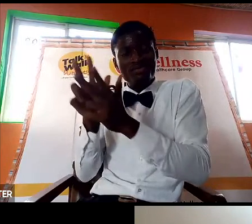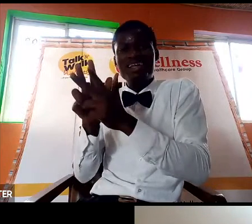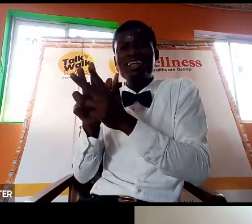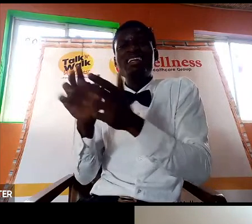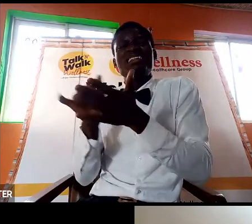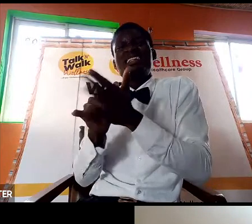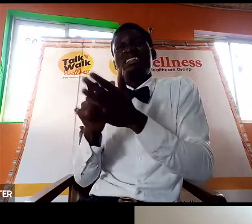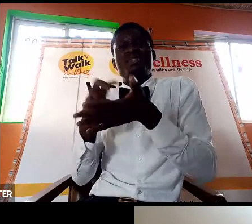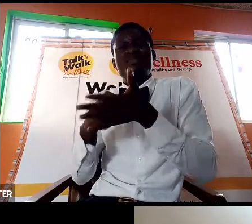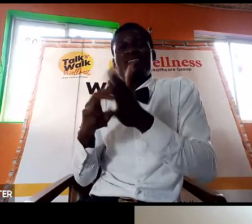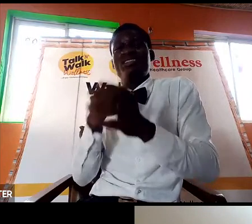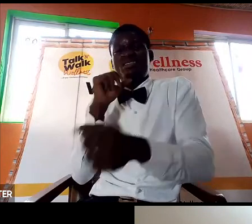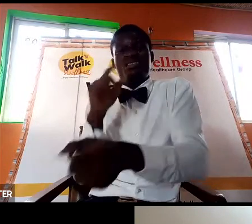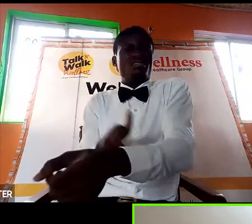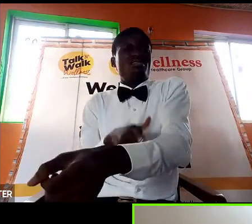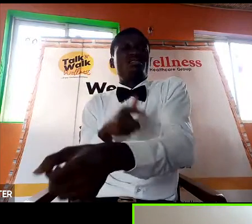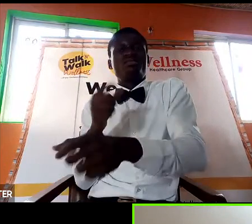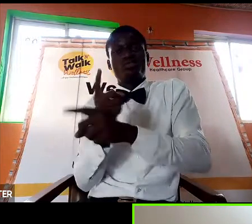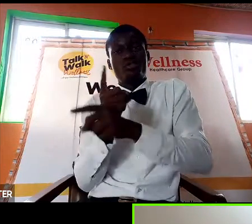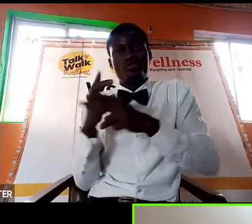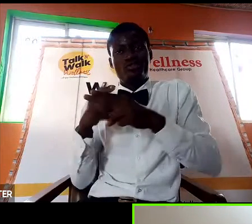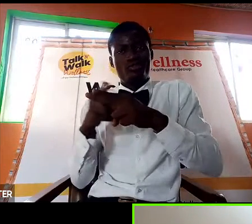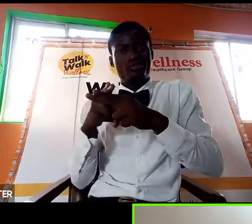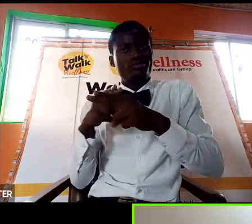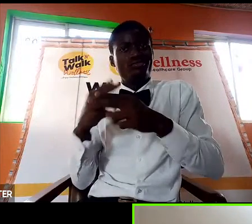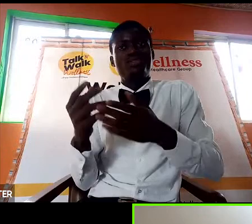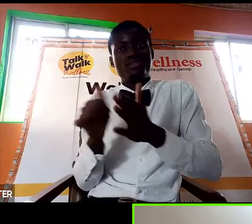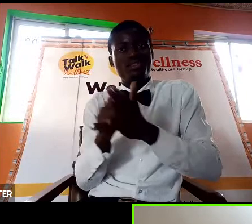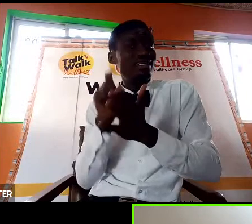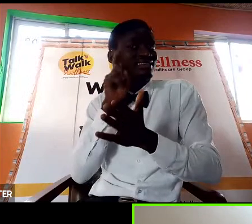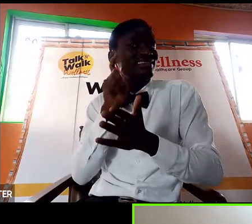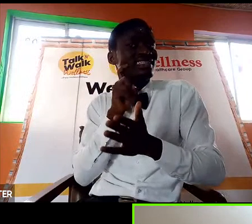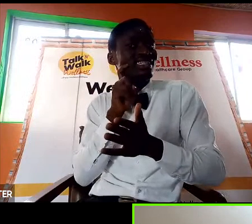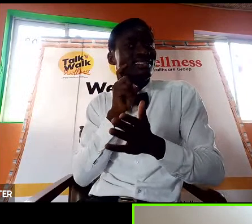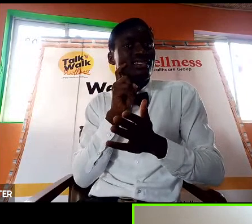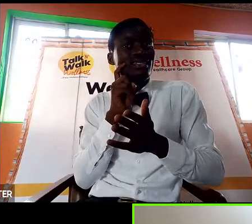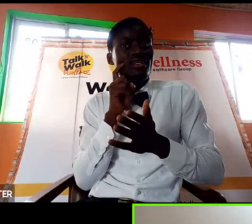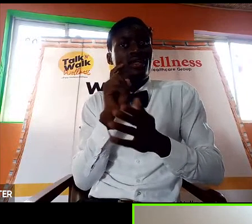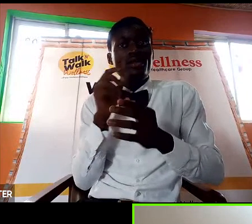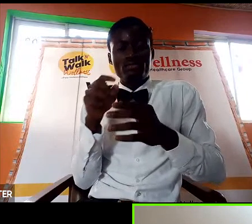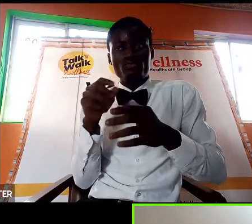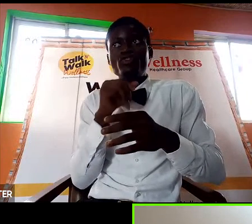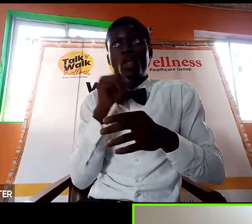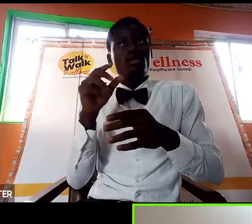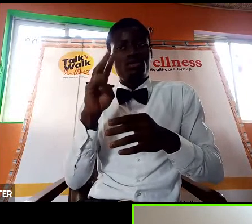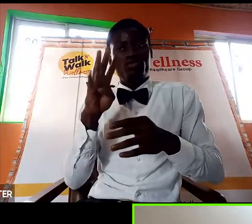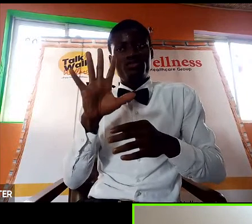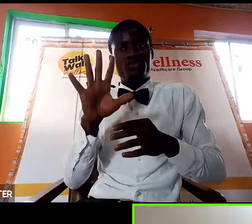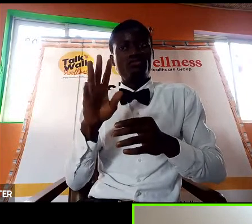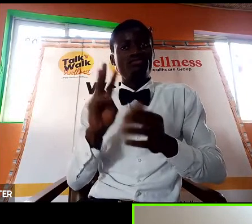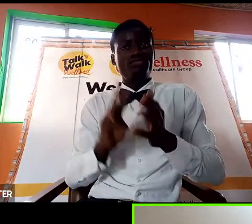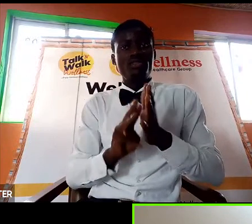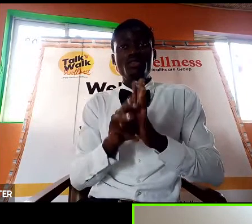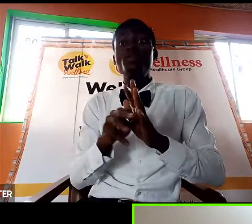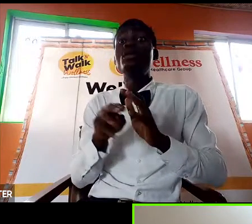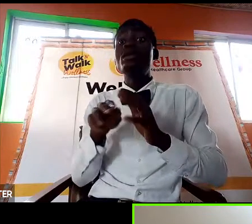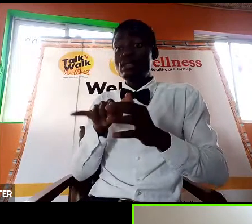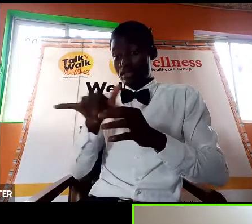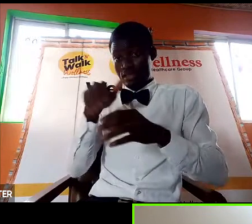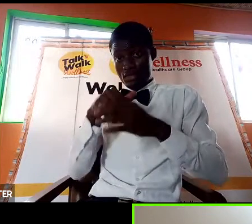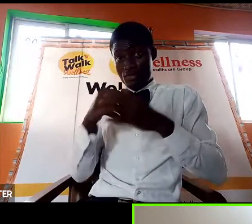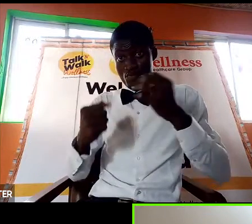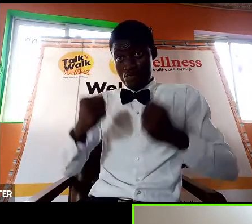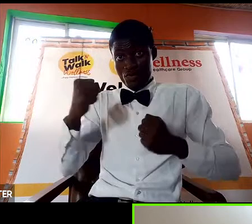minutes. Exactly. So that's the time to just quickly do something, but it does not mean you can still not enjoy. Of course, you can still enjoy it. Or you're